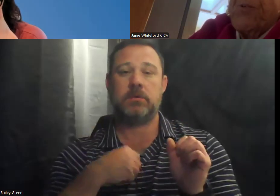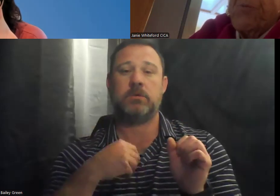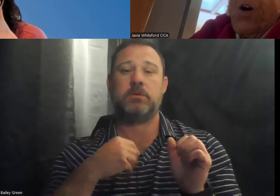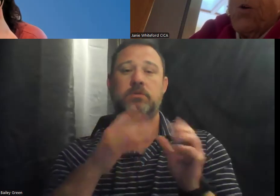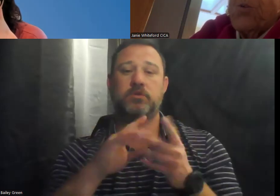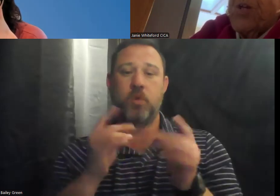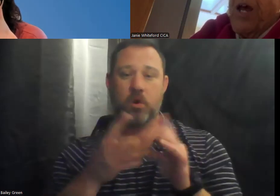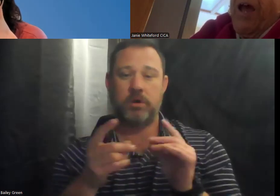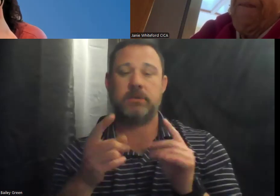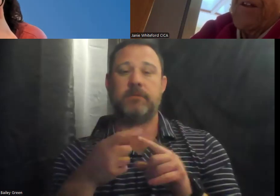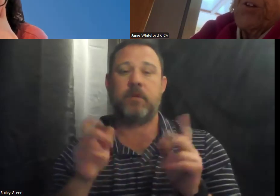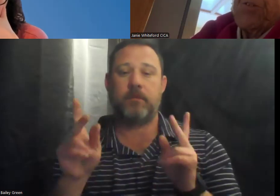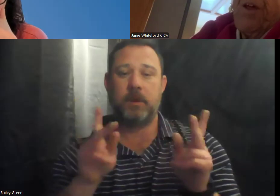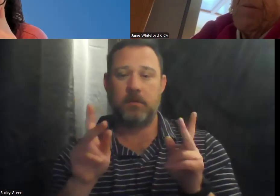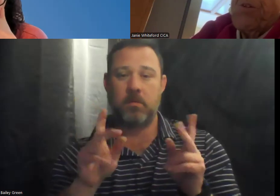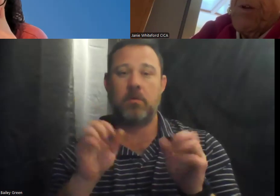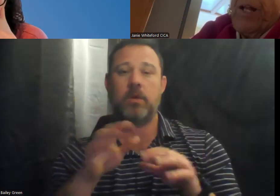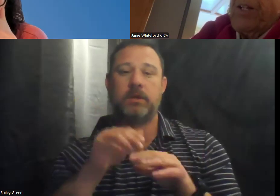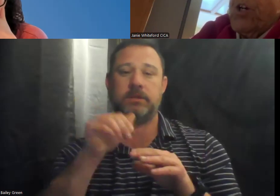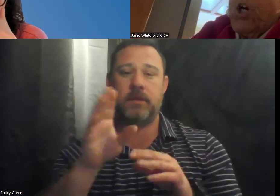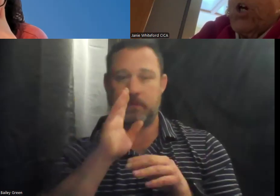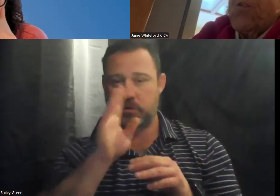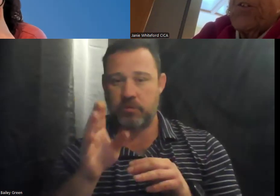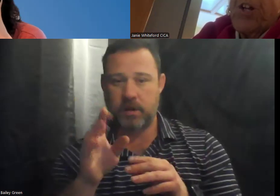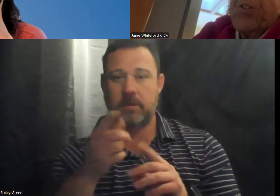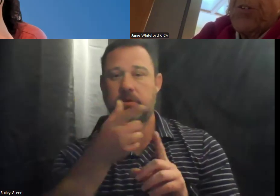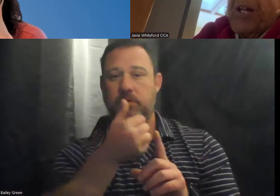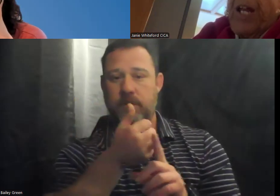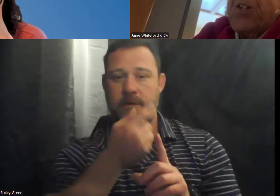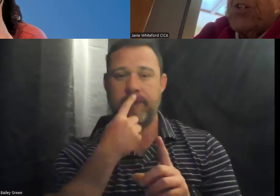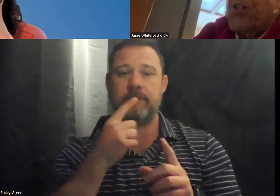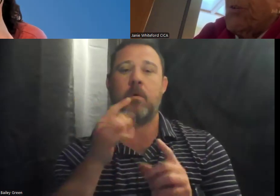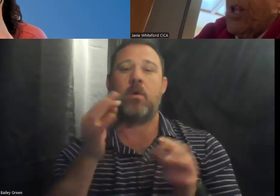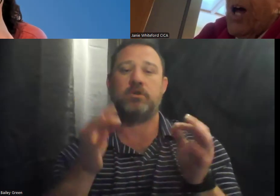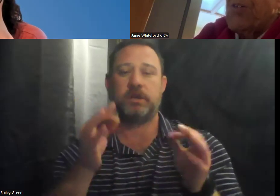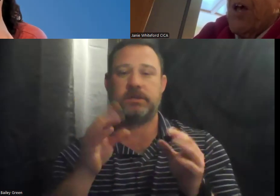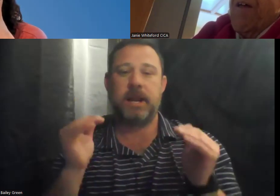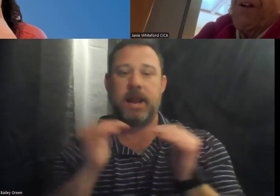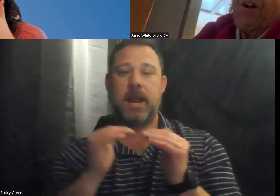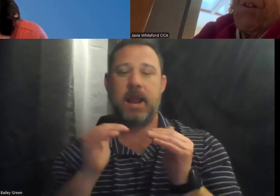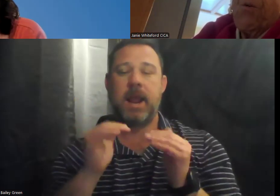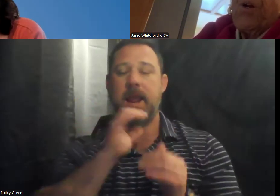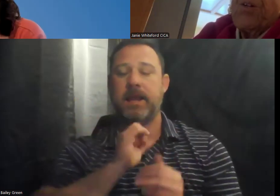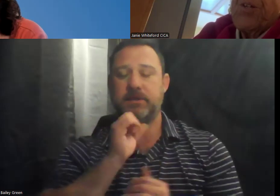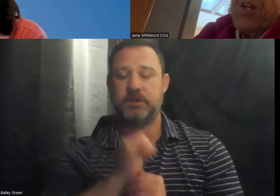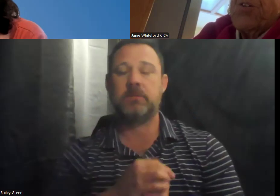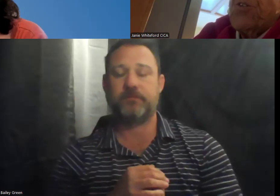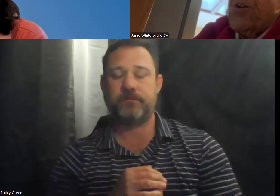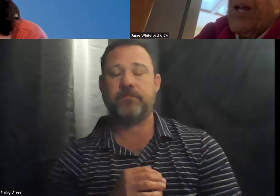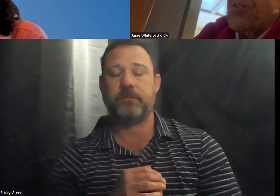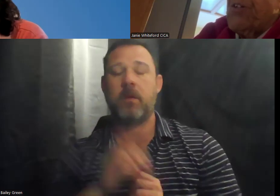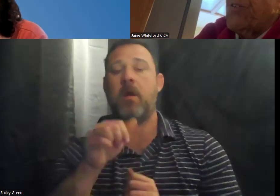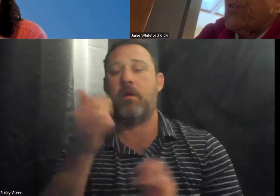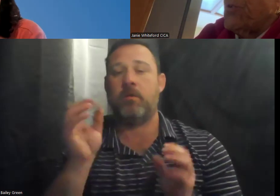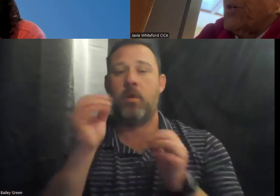stories from folks, and that you can send them directly to her for Justice and Aging to utilize. There are other organizations that